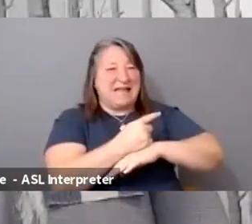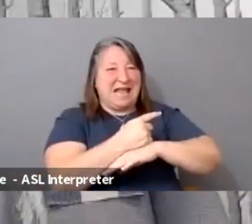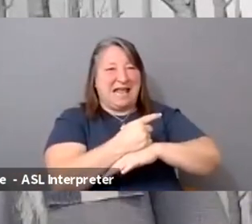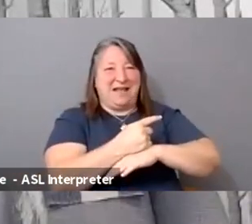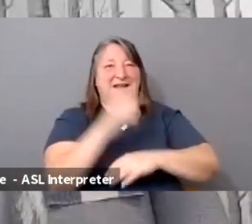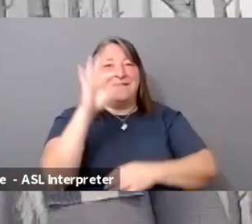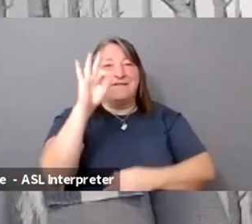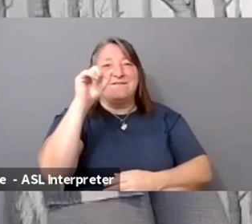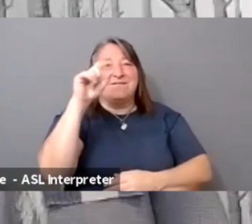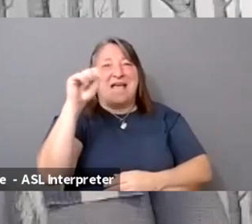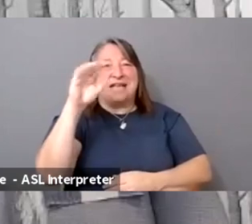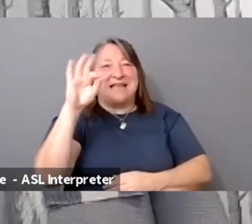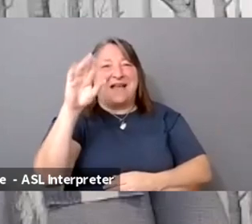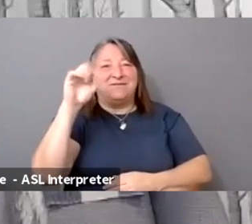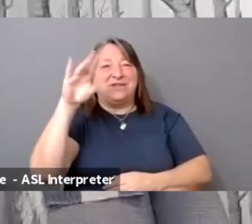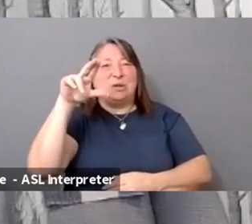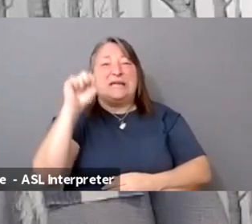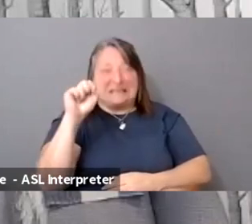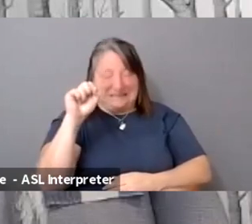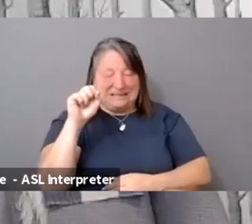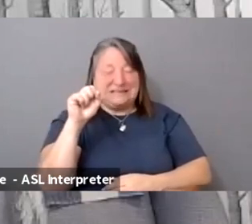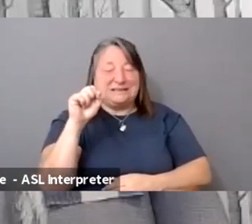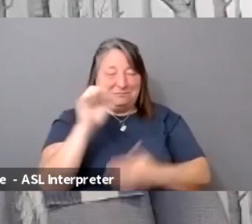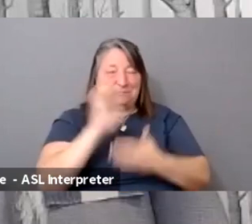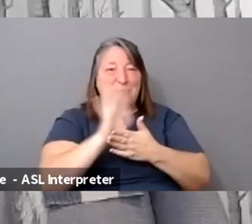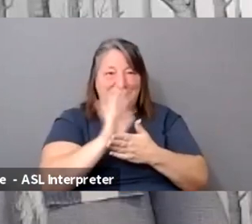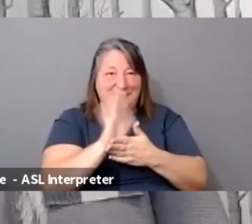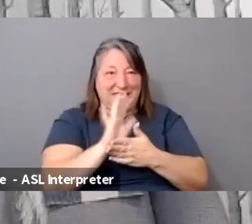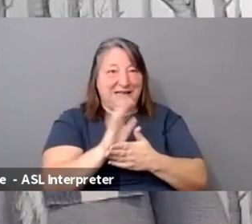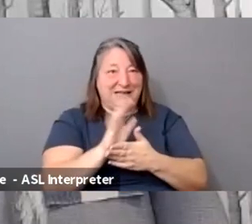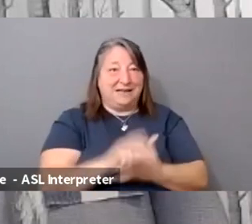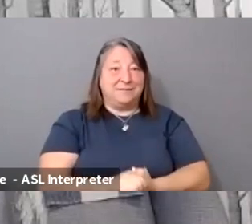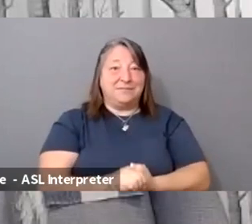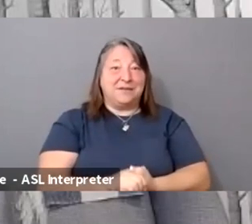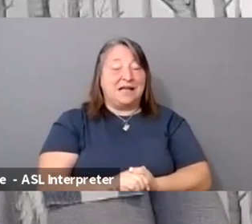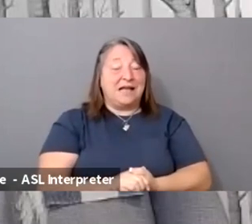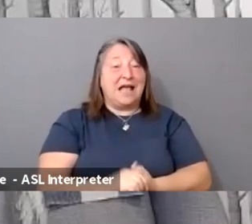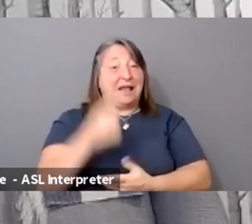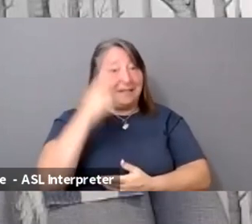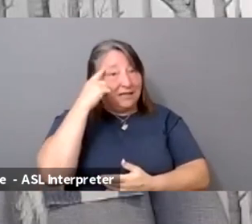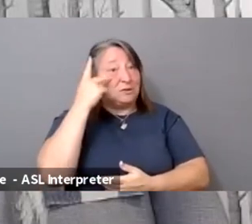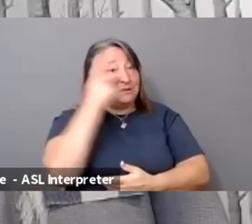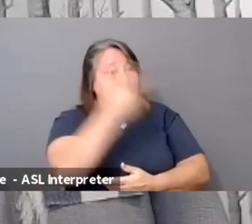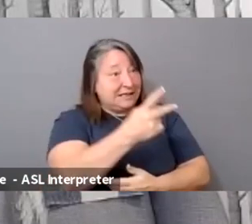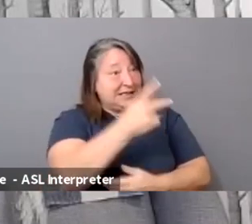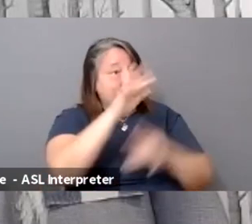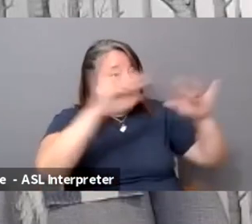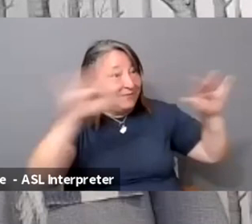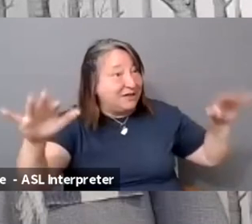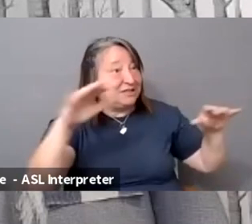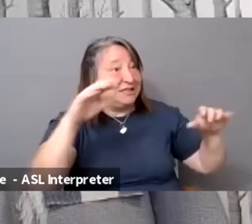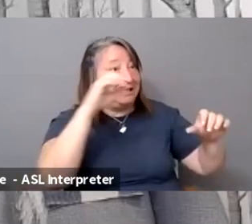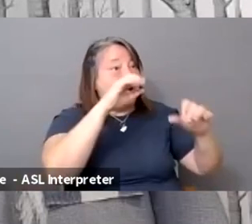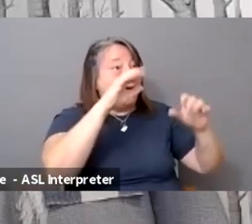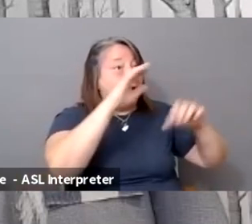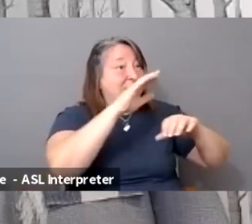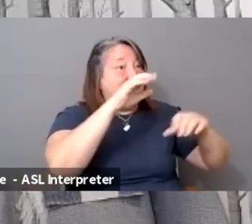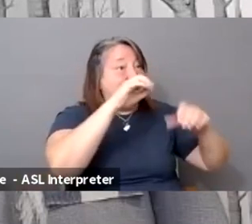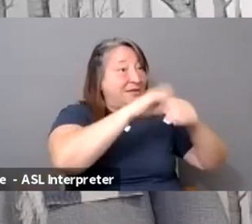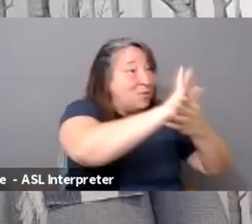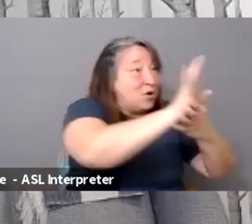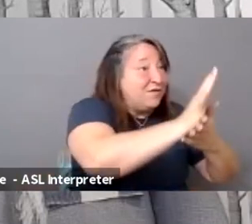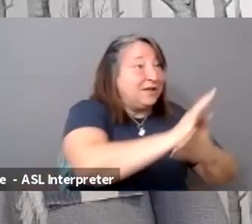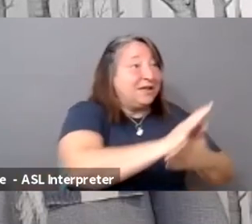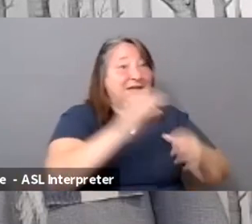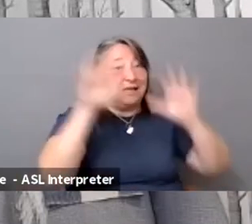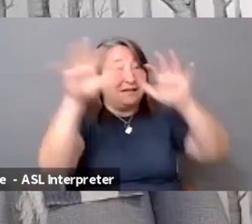and I don't think that that's a coincidence. I don't think it's a coincidence that you see the diversity on screen, that you see the diversity in the audience, that you have the box